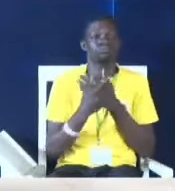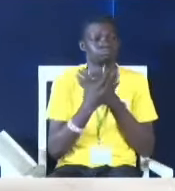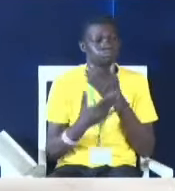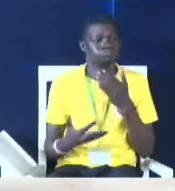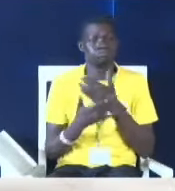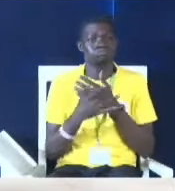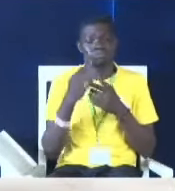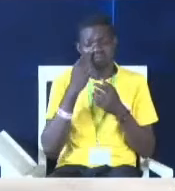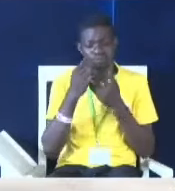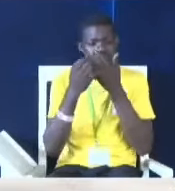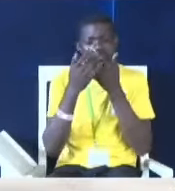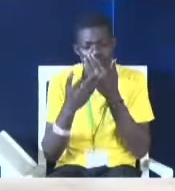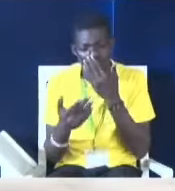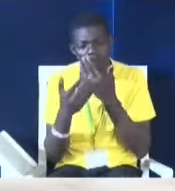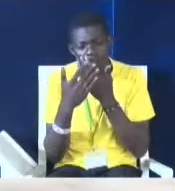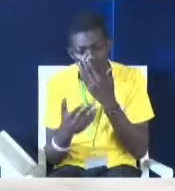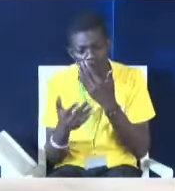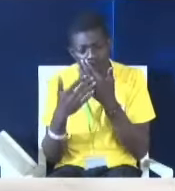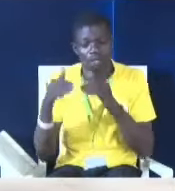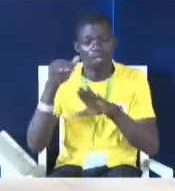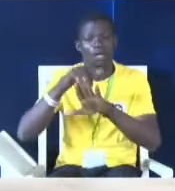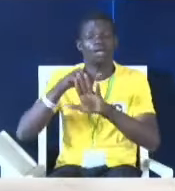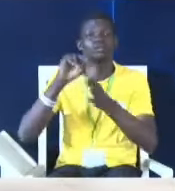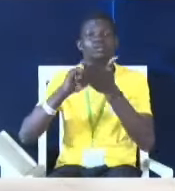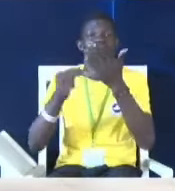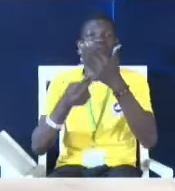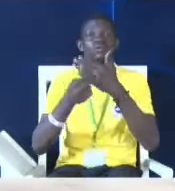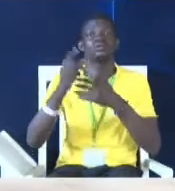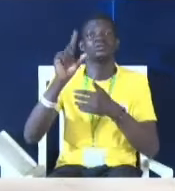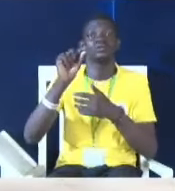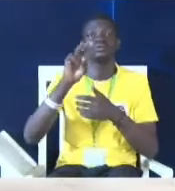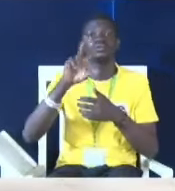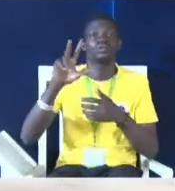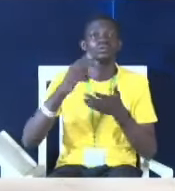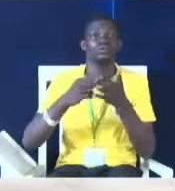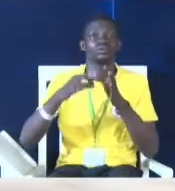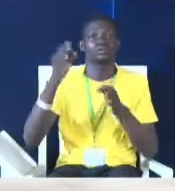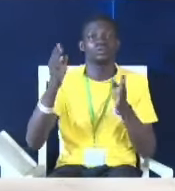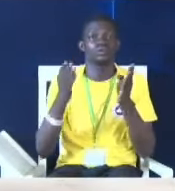the nose at the November 2023 Holy Ghost service.